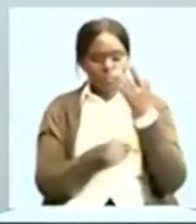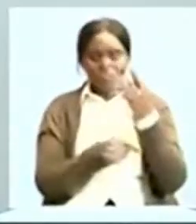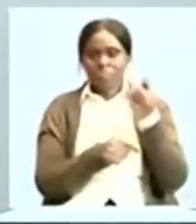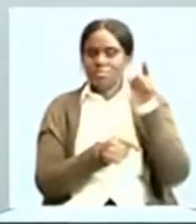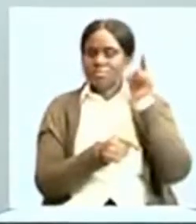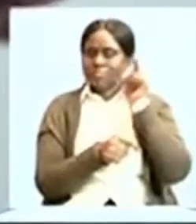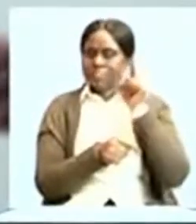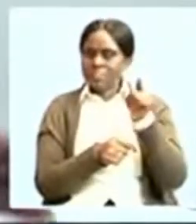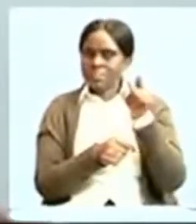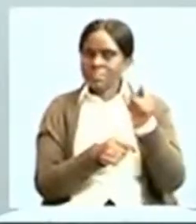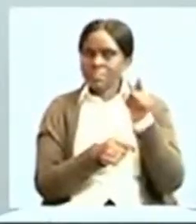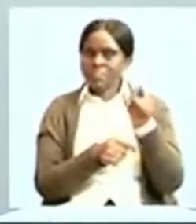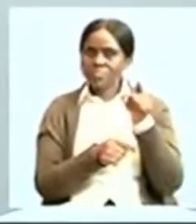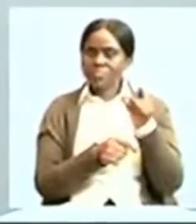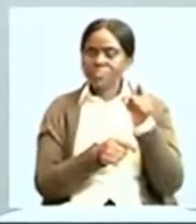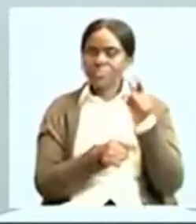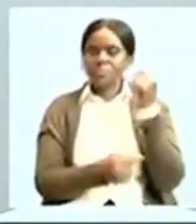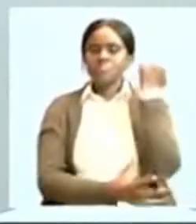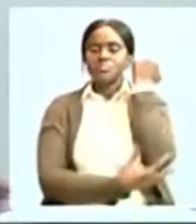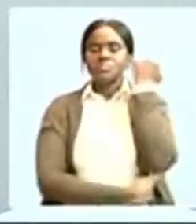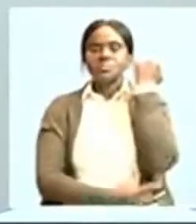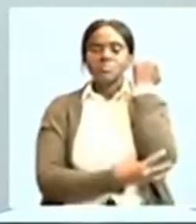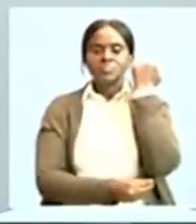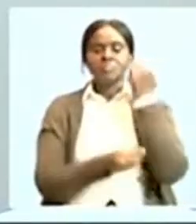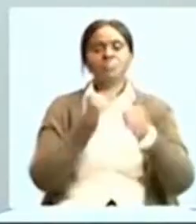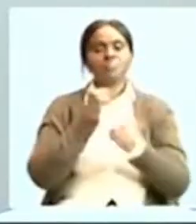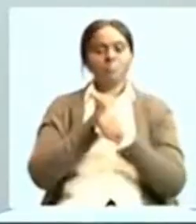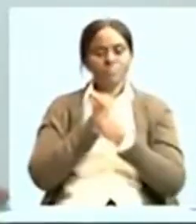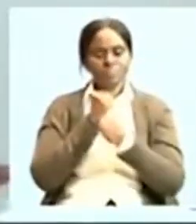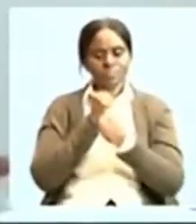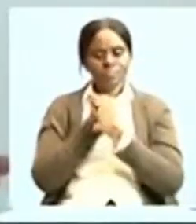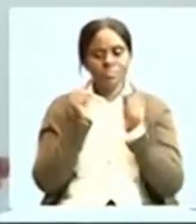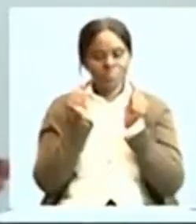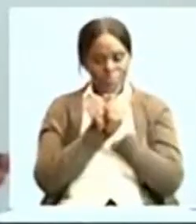of poor quality and